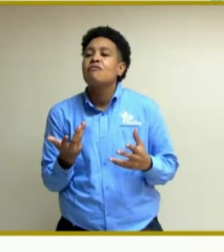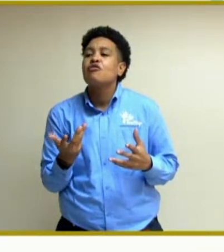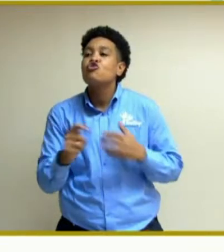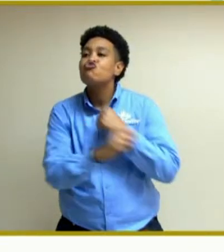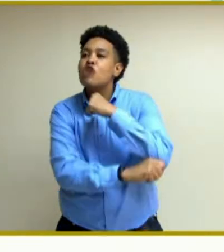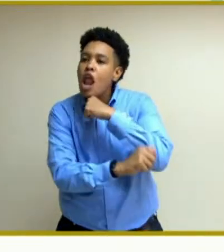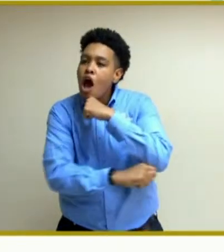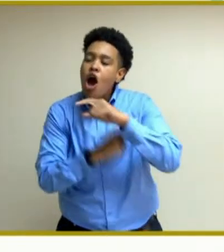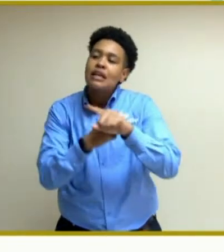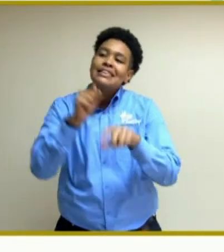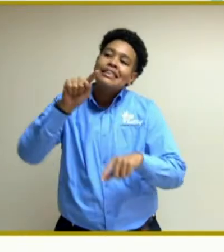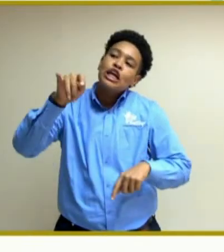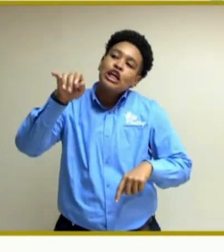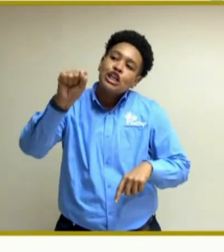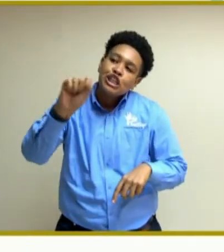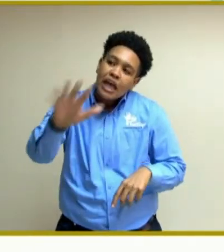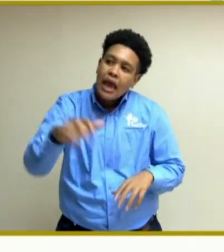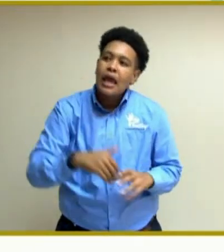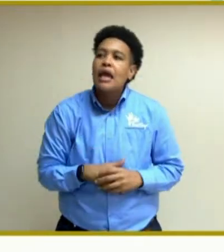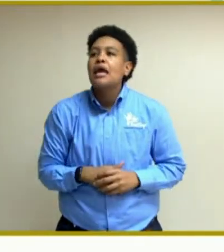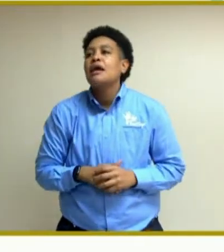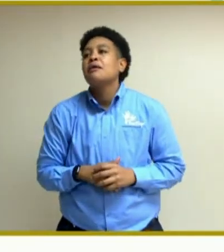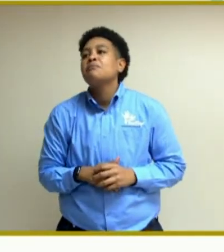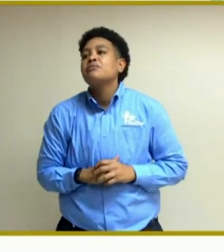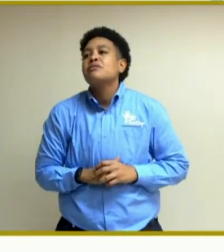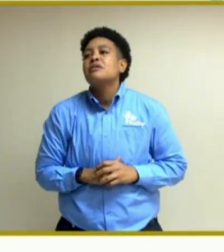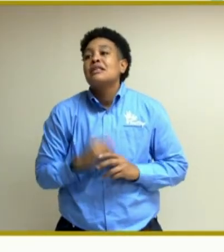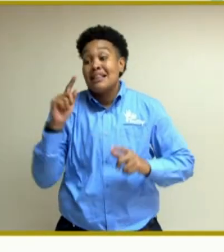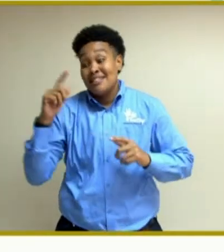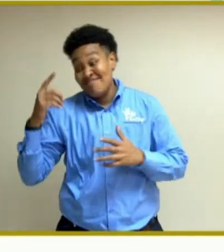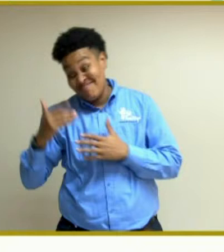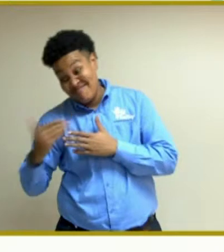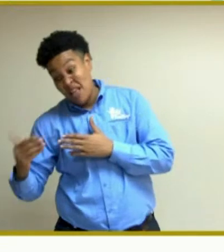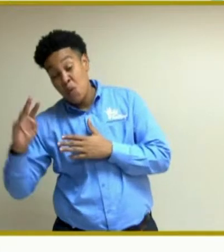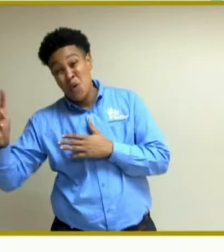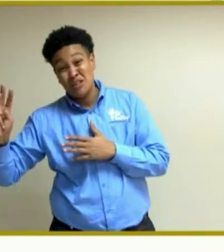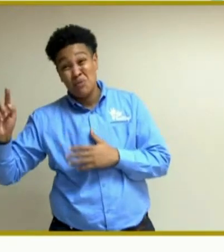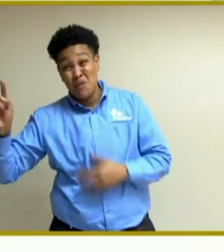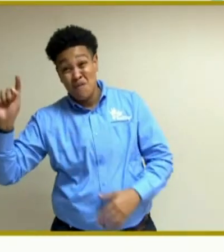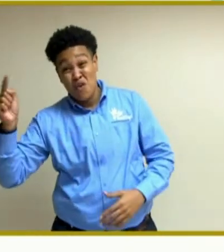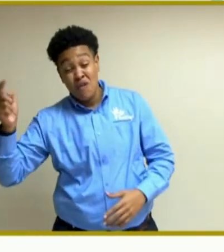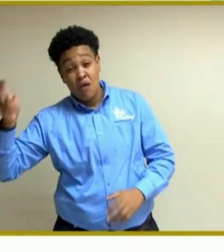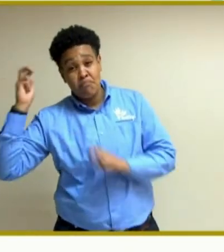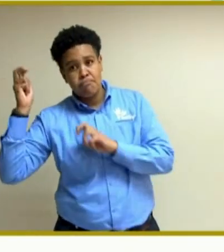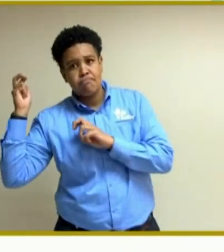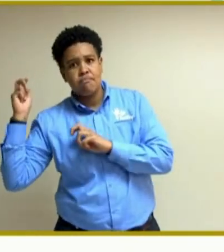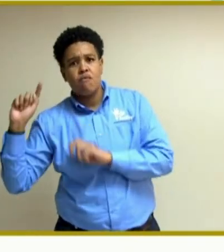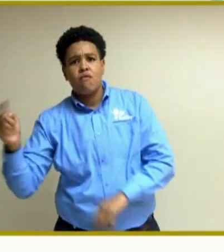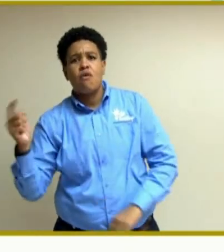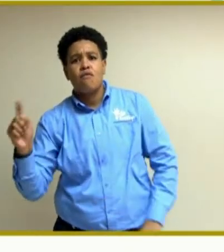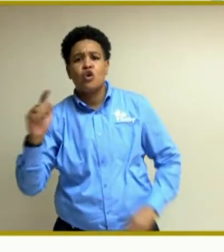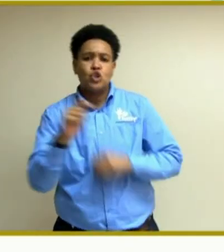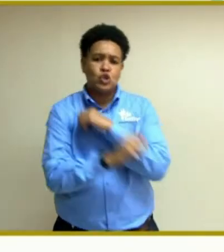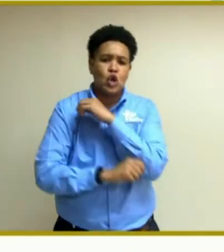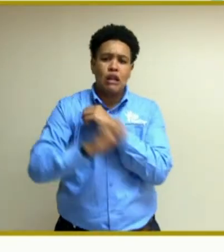Trelawney, St. James, then Westmoreland has the highest deaths per population.